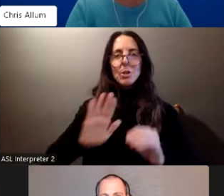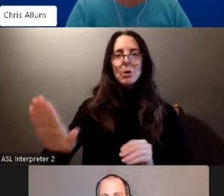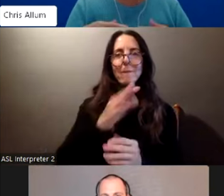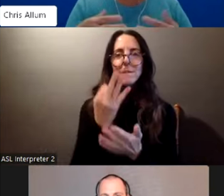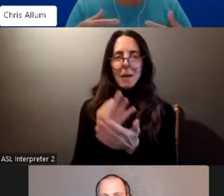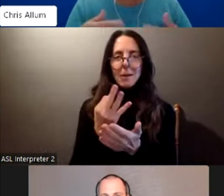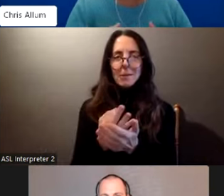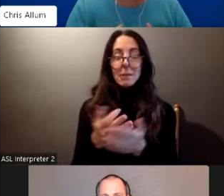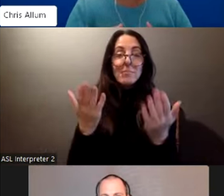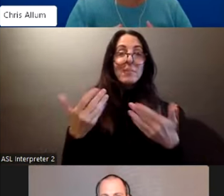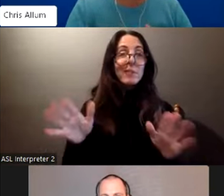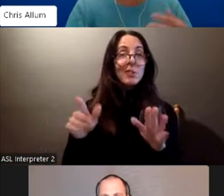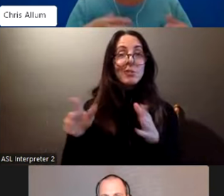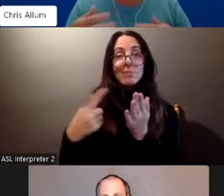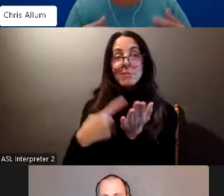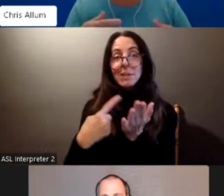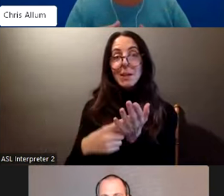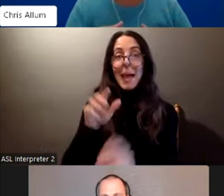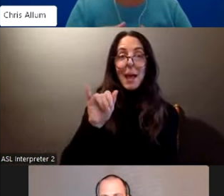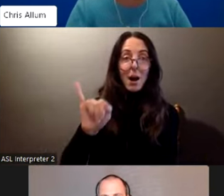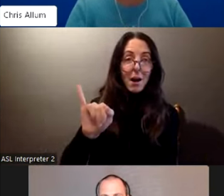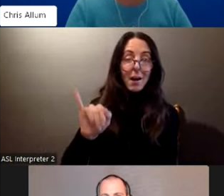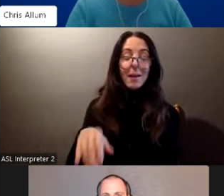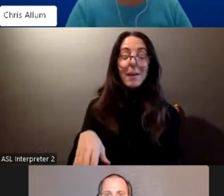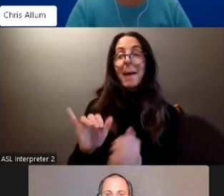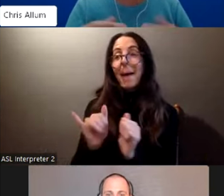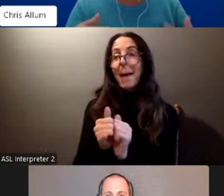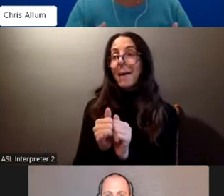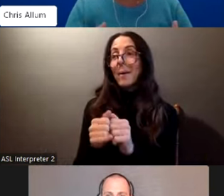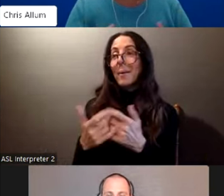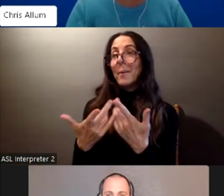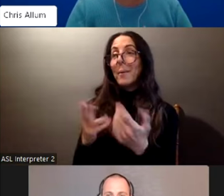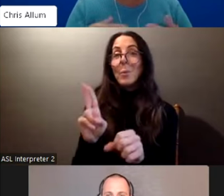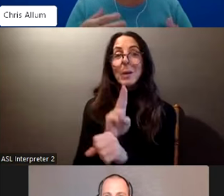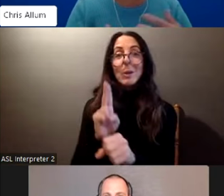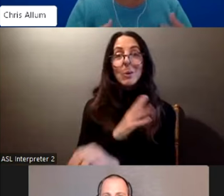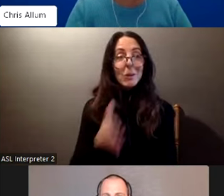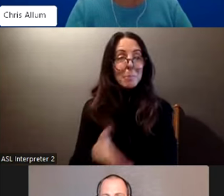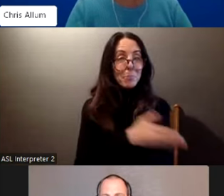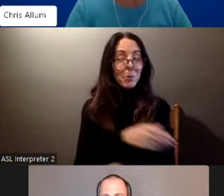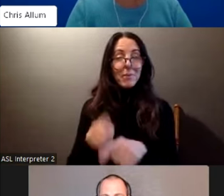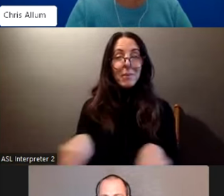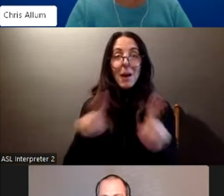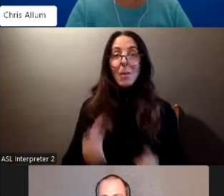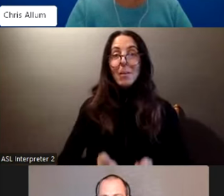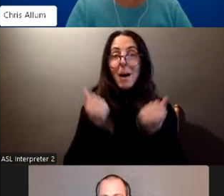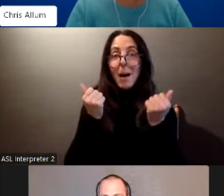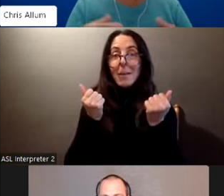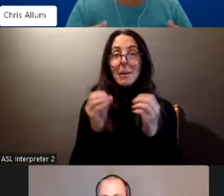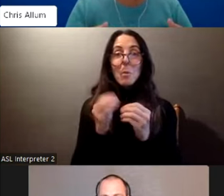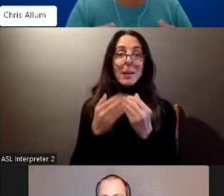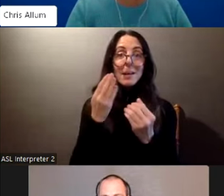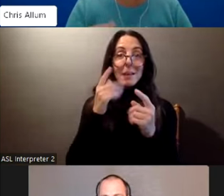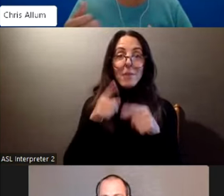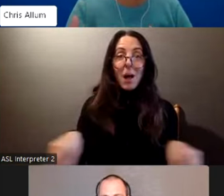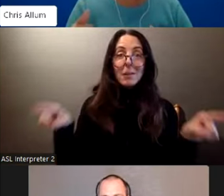AI, artificial intelligence, how it's being used to improve our lives, make things easier for us,